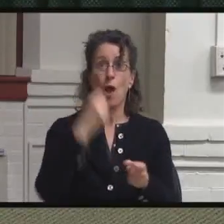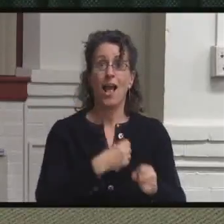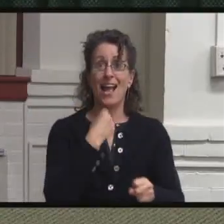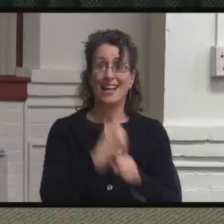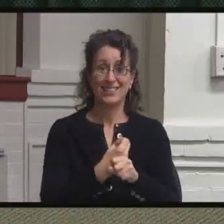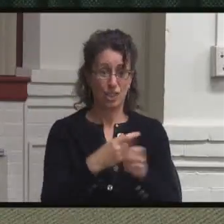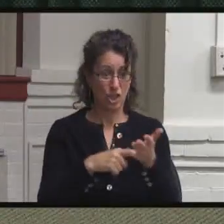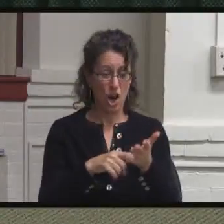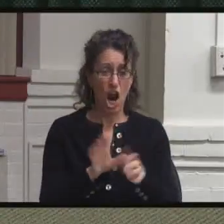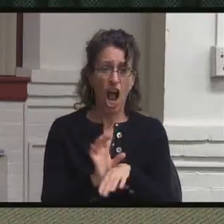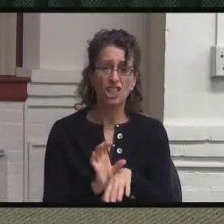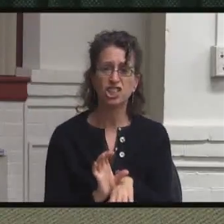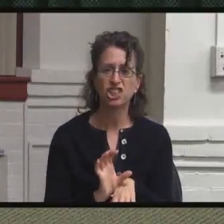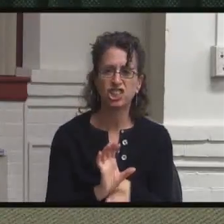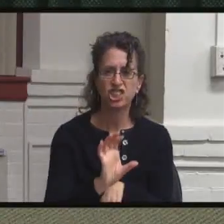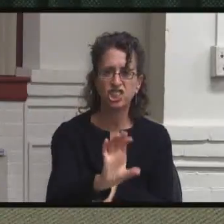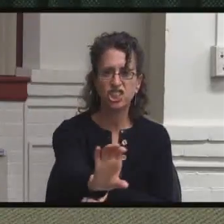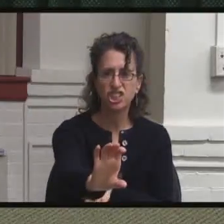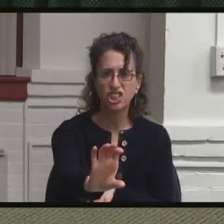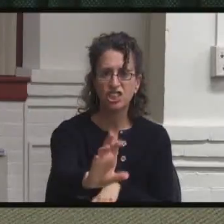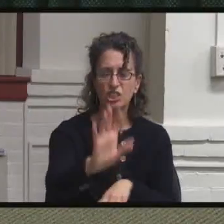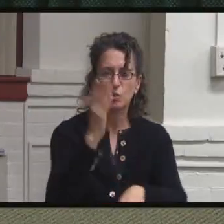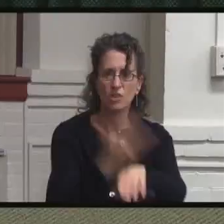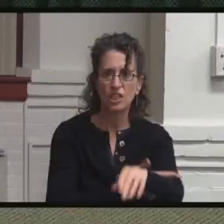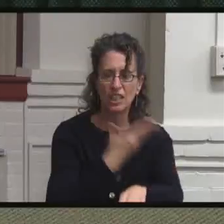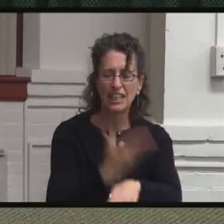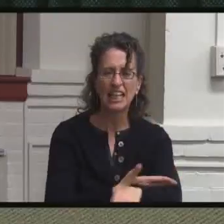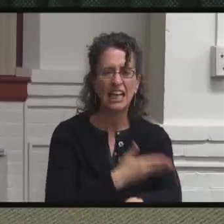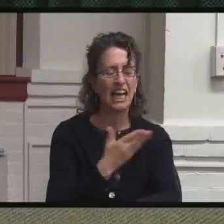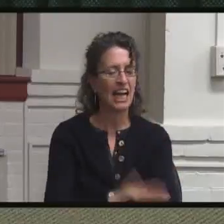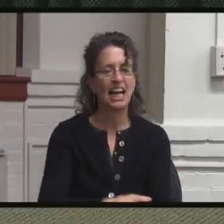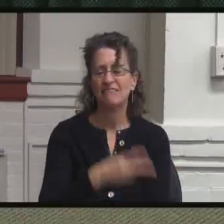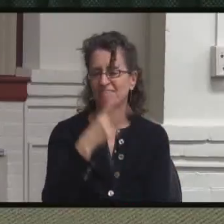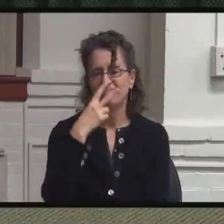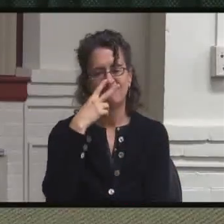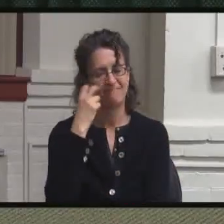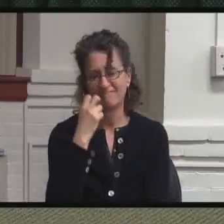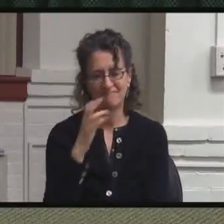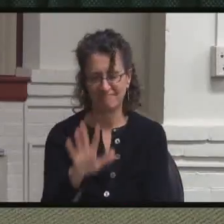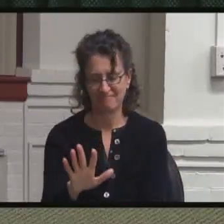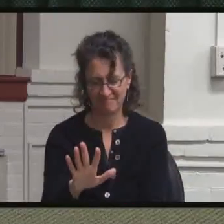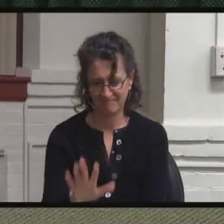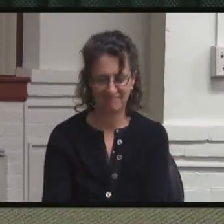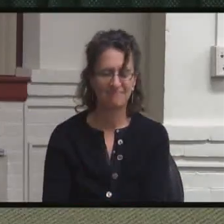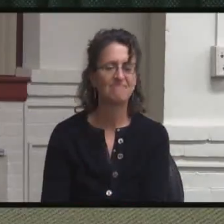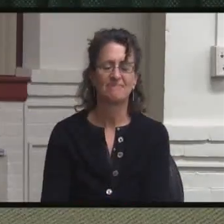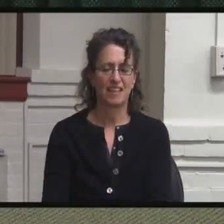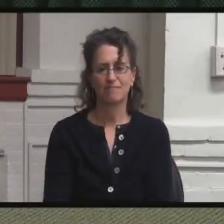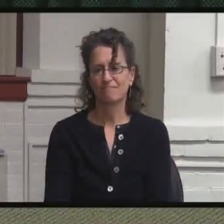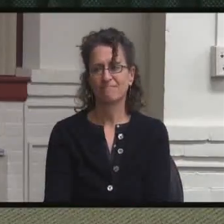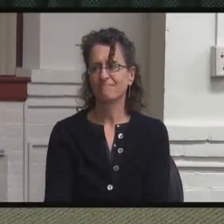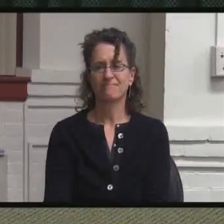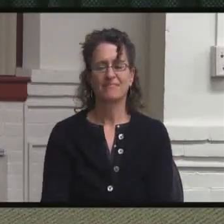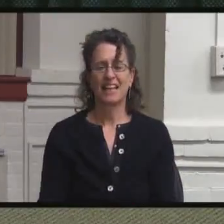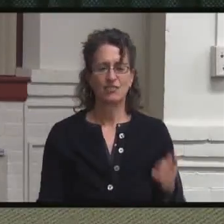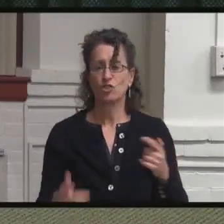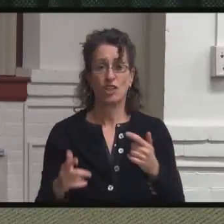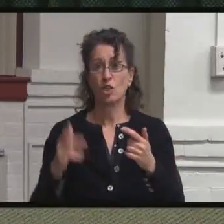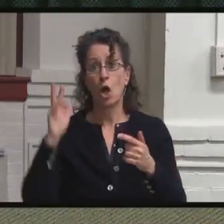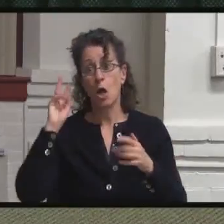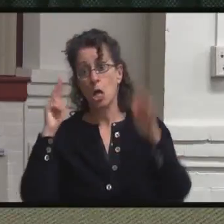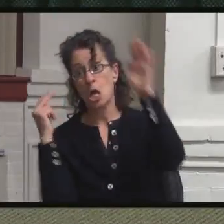year is going to involve a ton of issues that go just beyond the cost savings in any given year, because